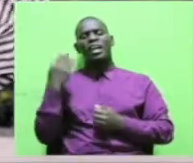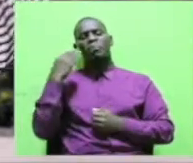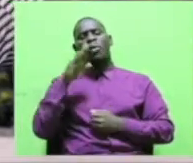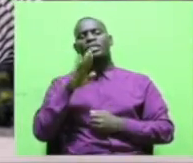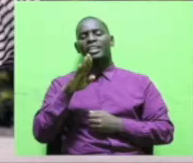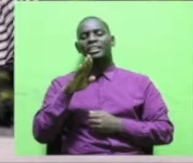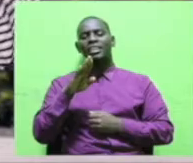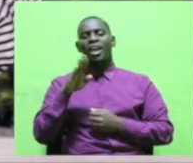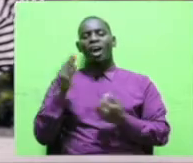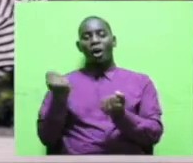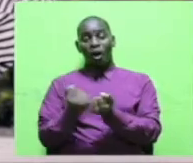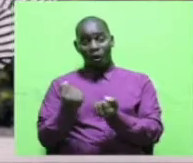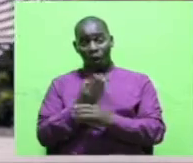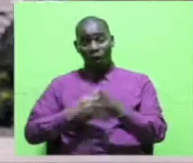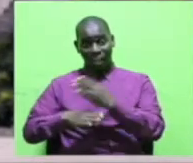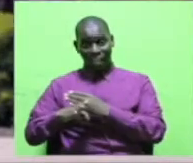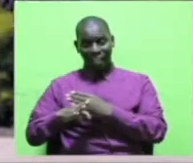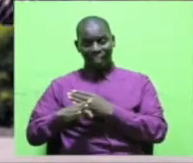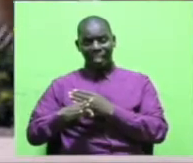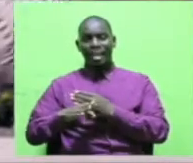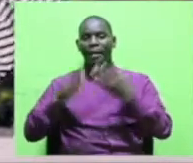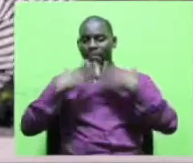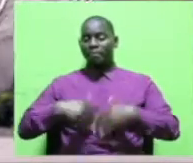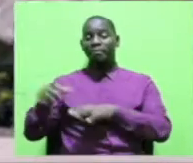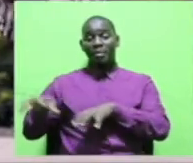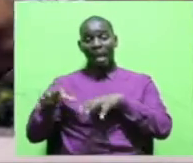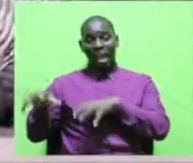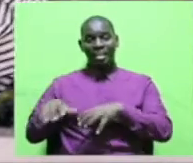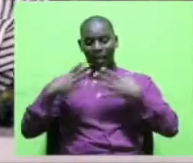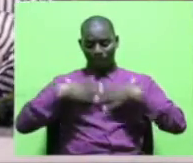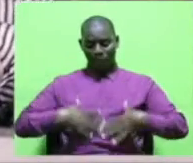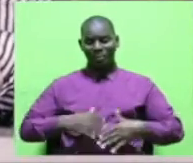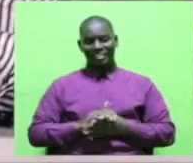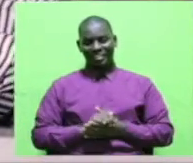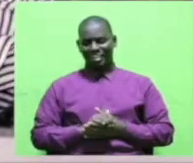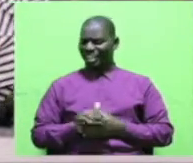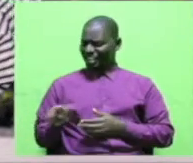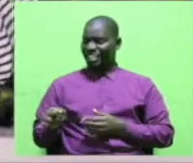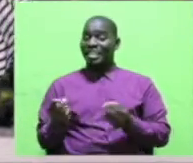mammalian body. It is similar to an engine of a car.